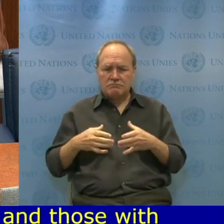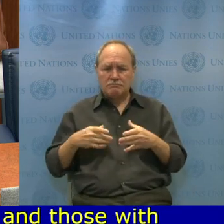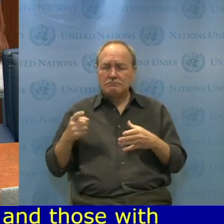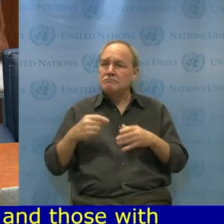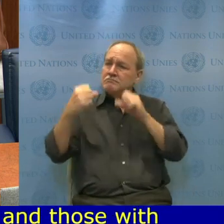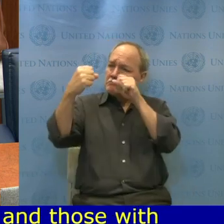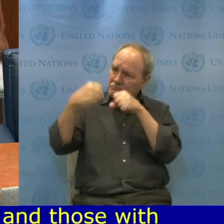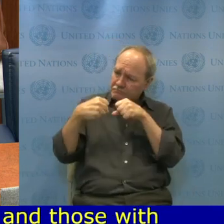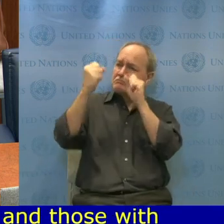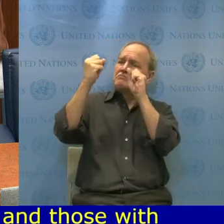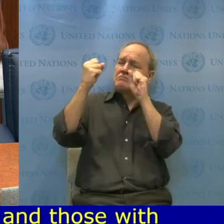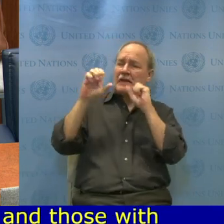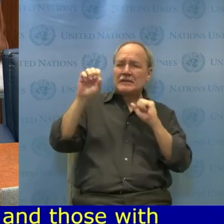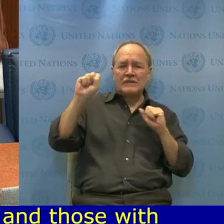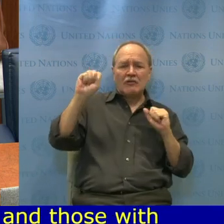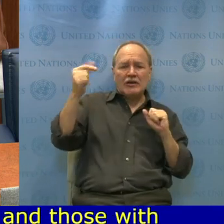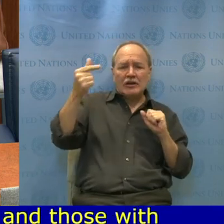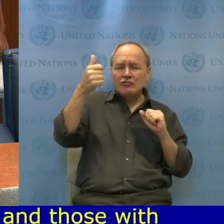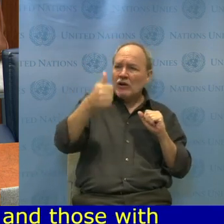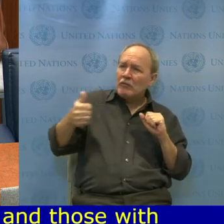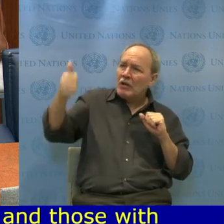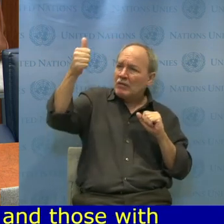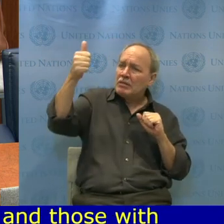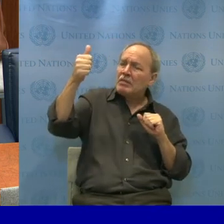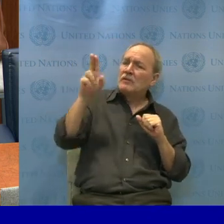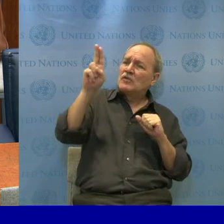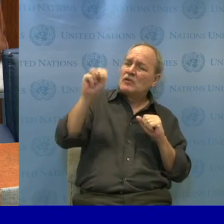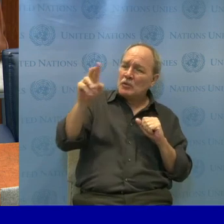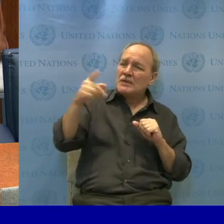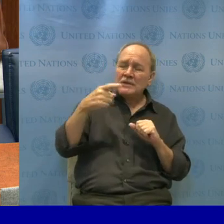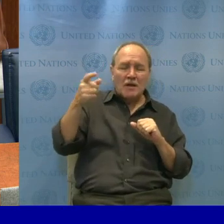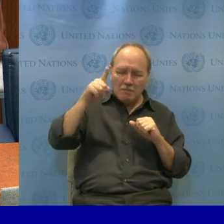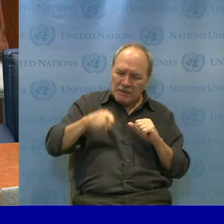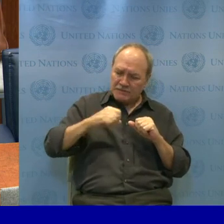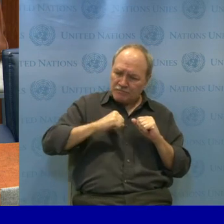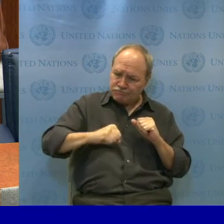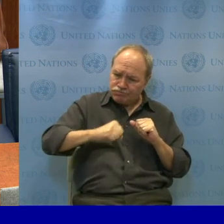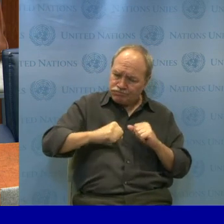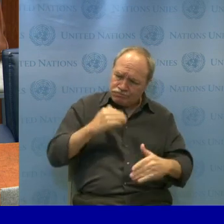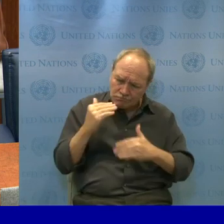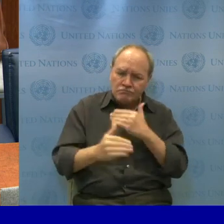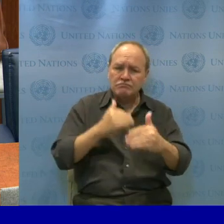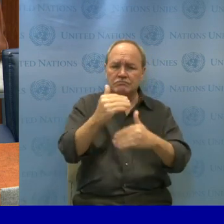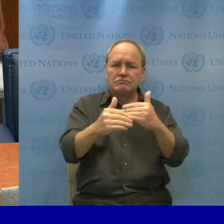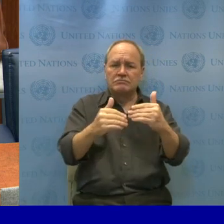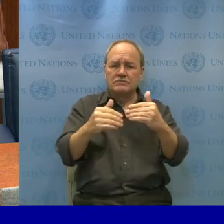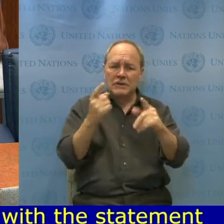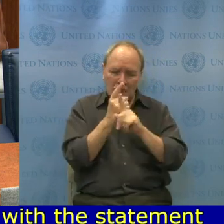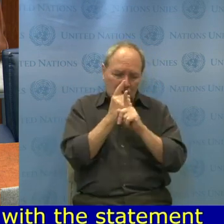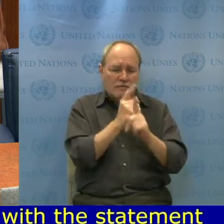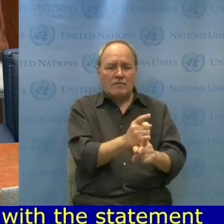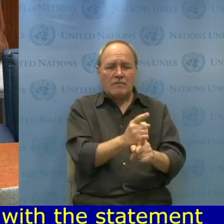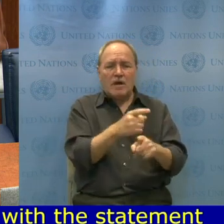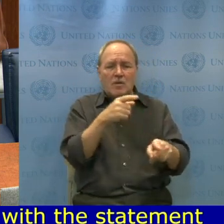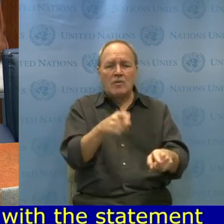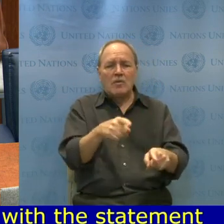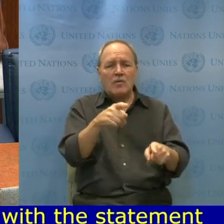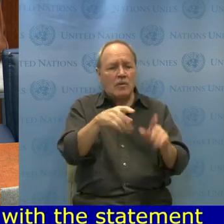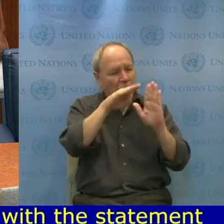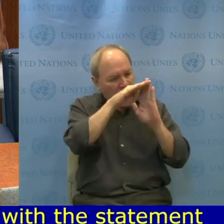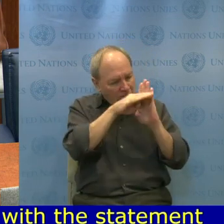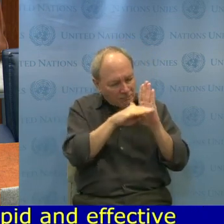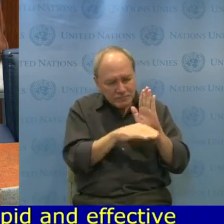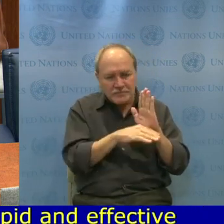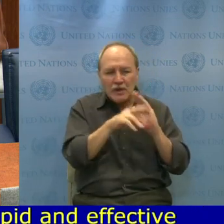that we need to make rapid and effective progress in implementing the outcome of the World Summit of the 2030